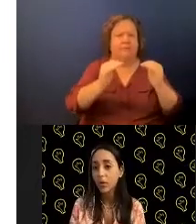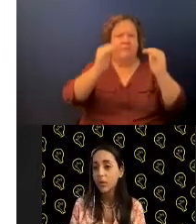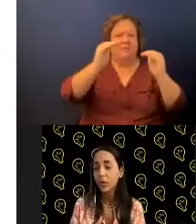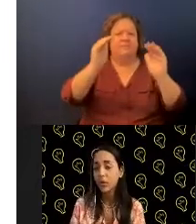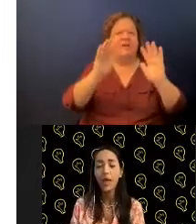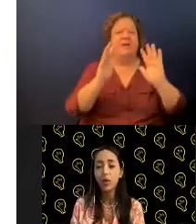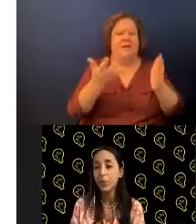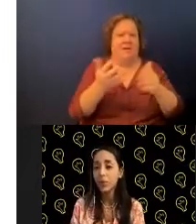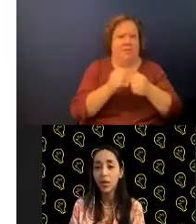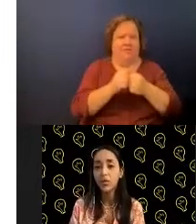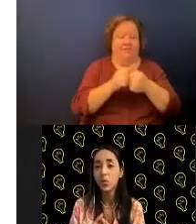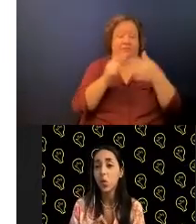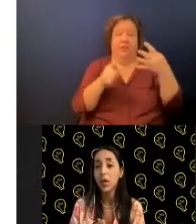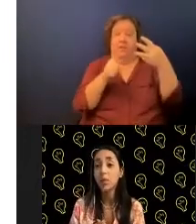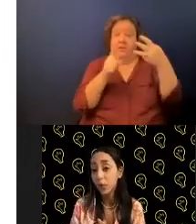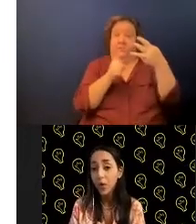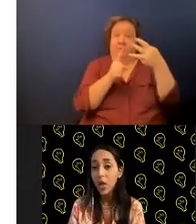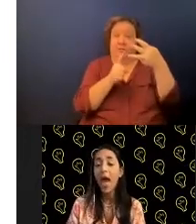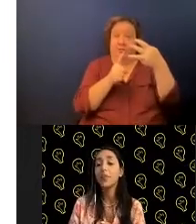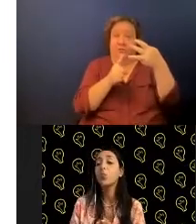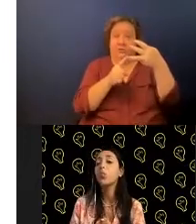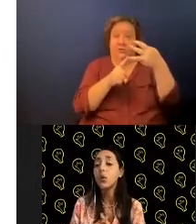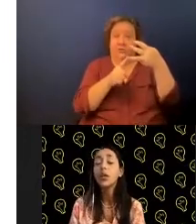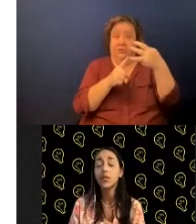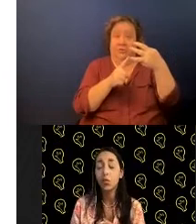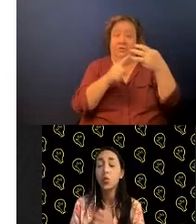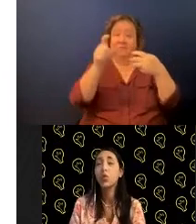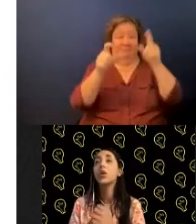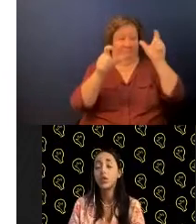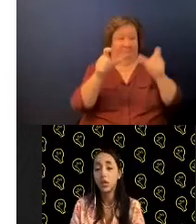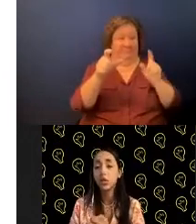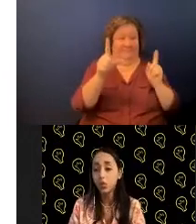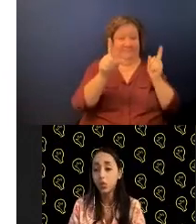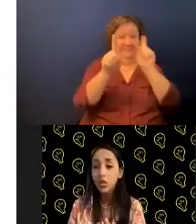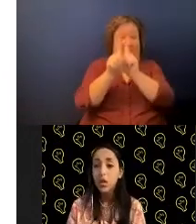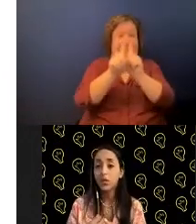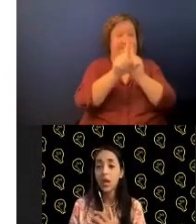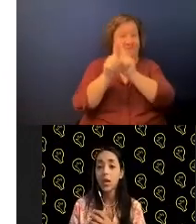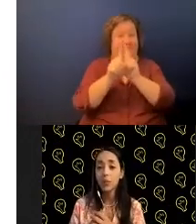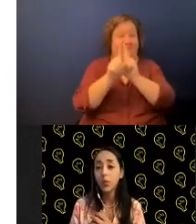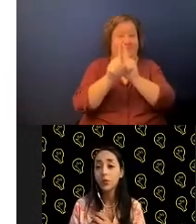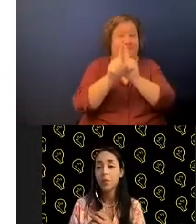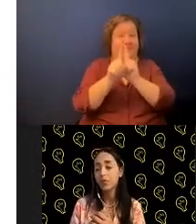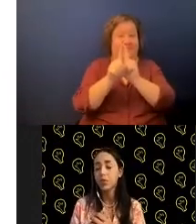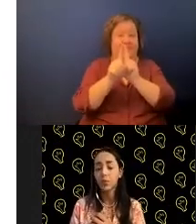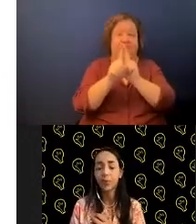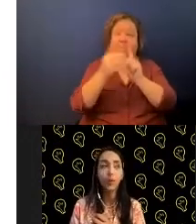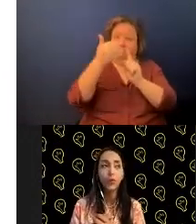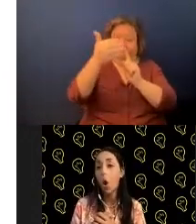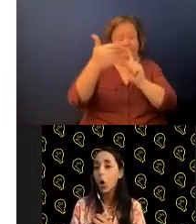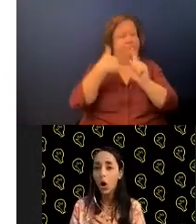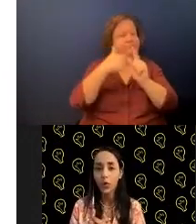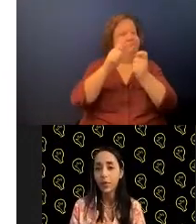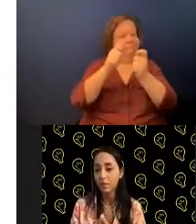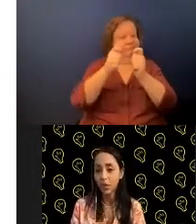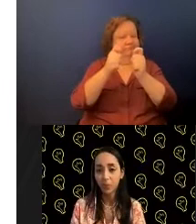we definitely had the opportunity to improve, and that we will continue to use the improved mentorship program for